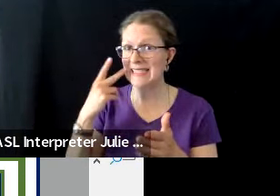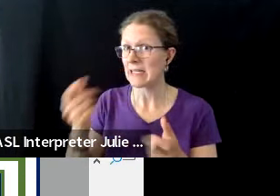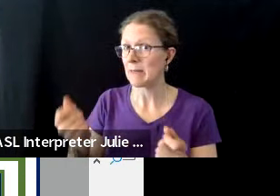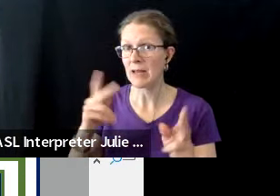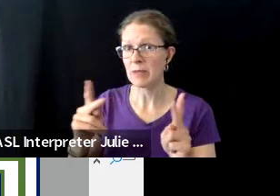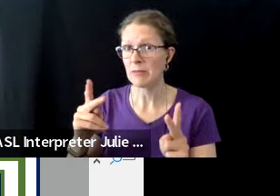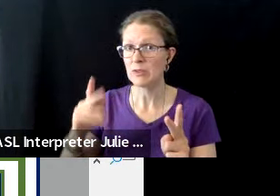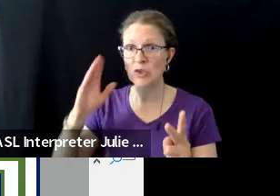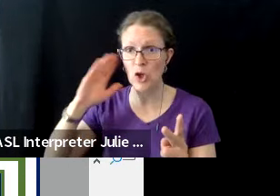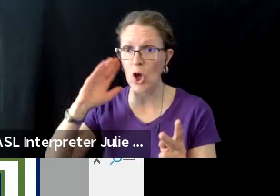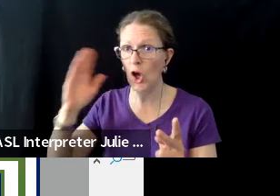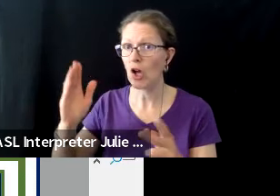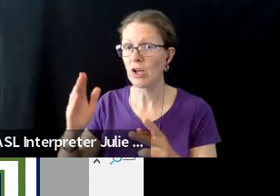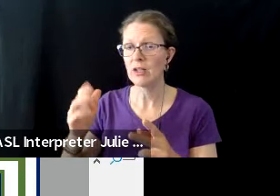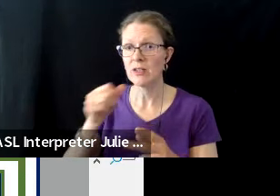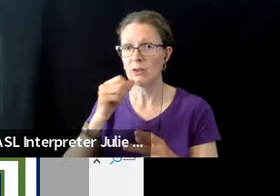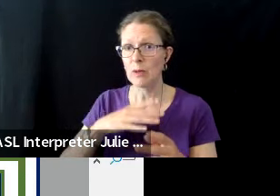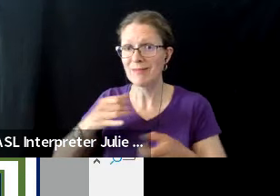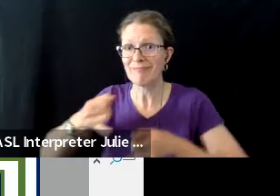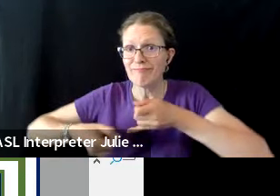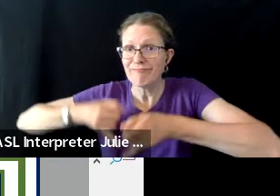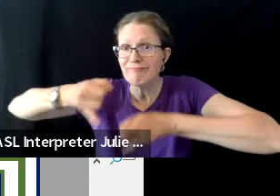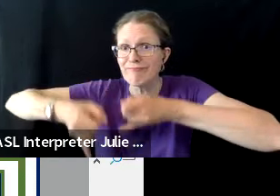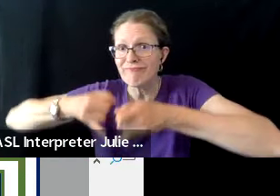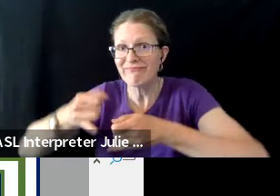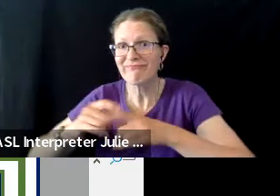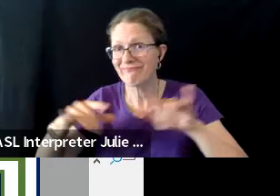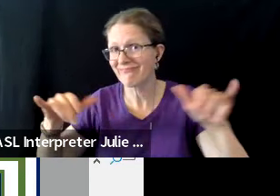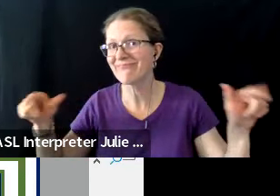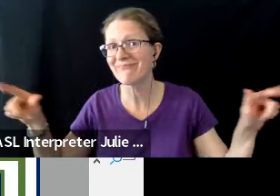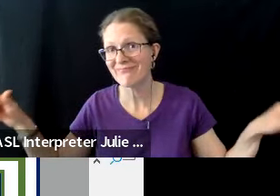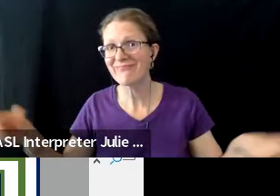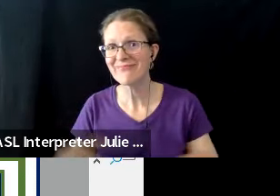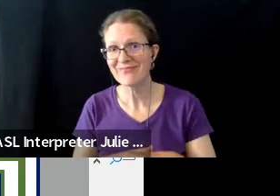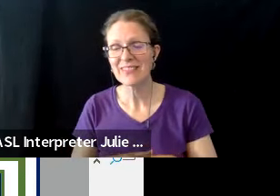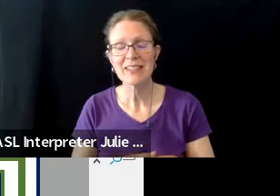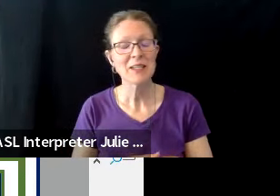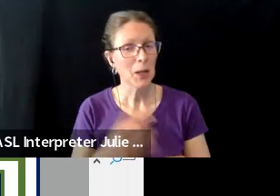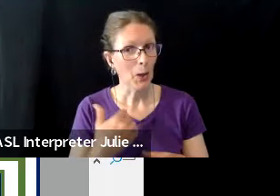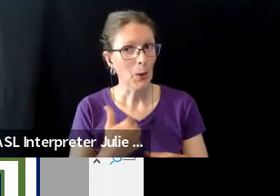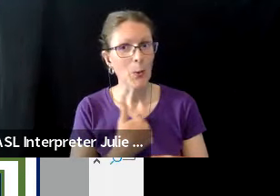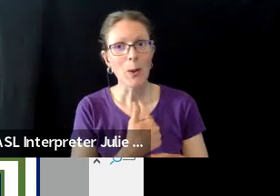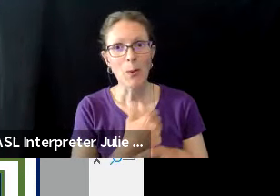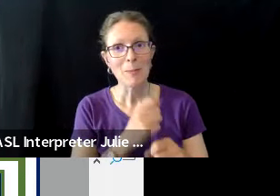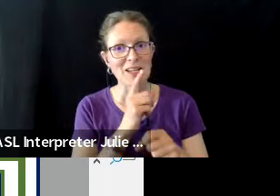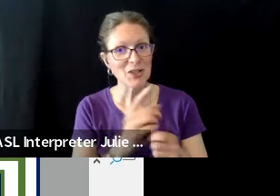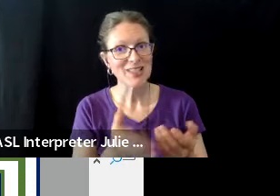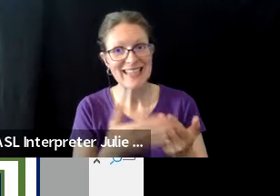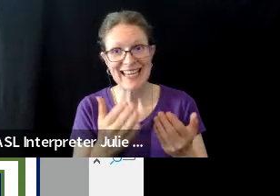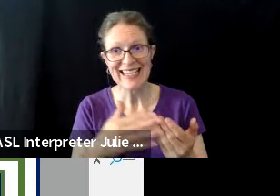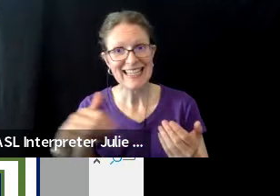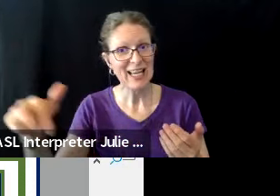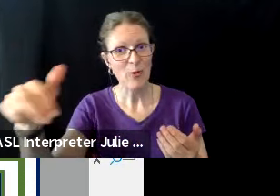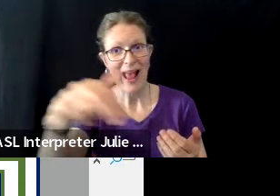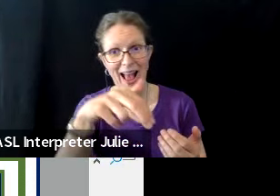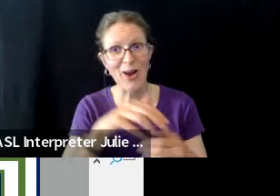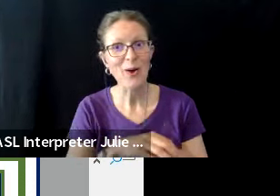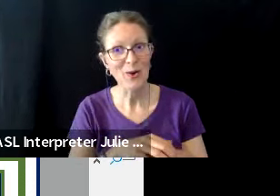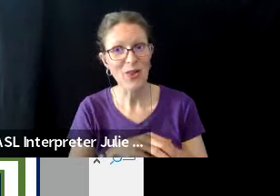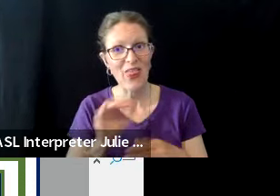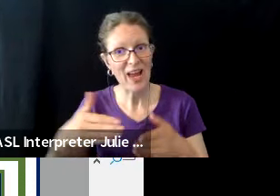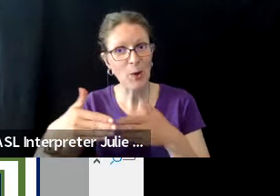dogs and people and ladies with high heels, etc. We want to make it as easy as possible to get around that